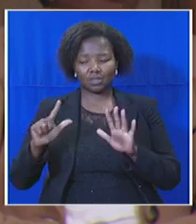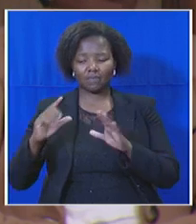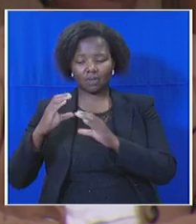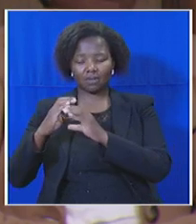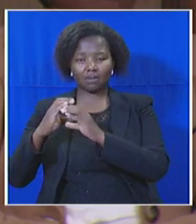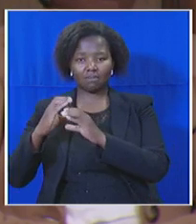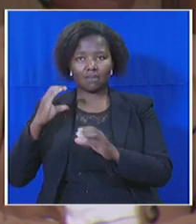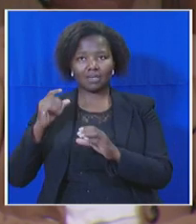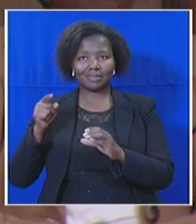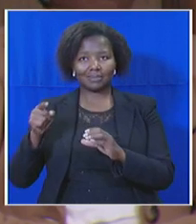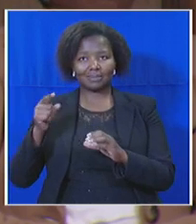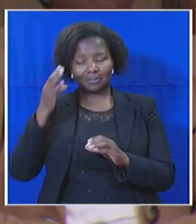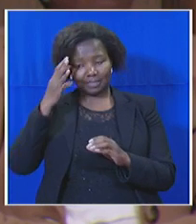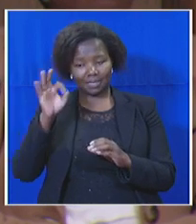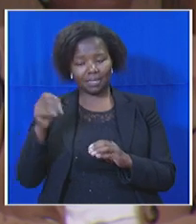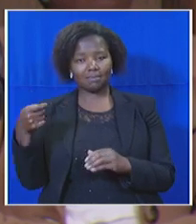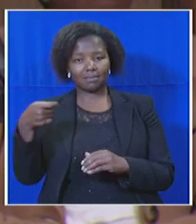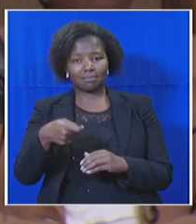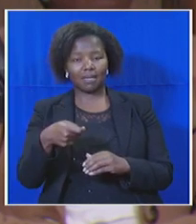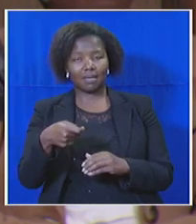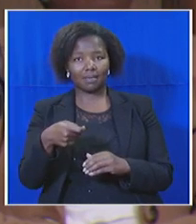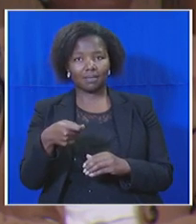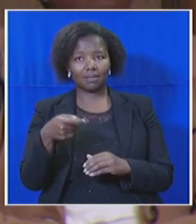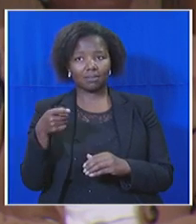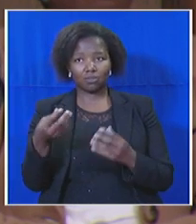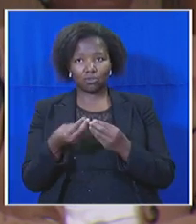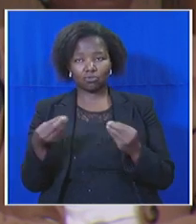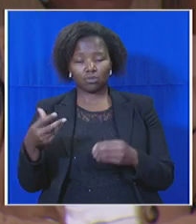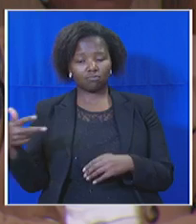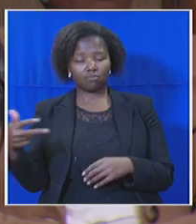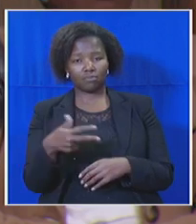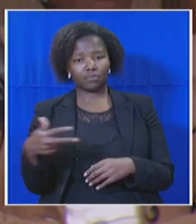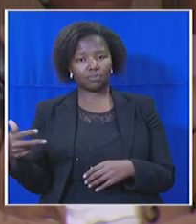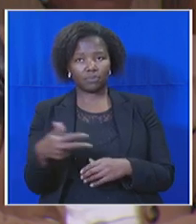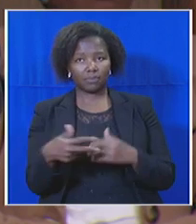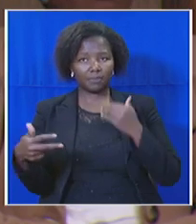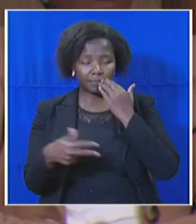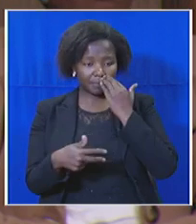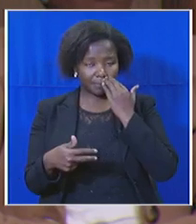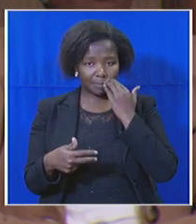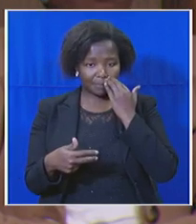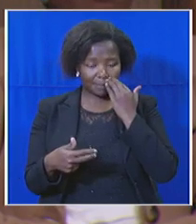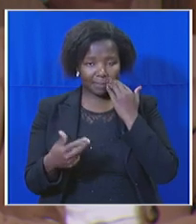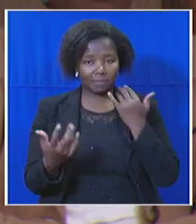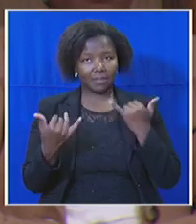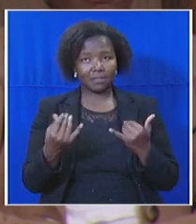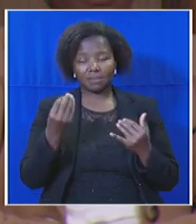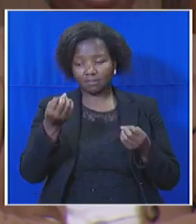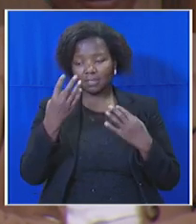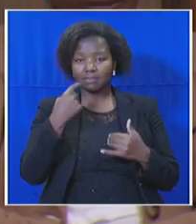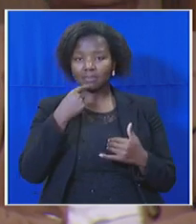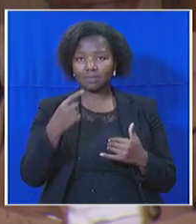the government that ferry students to Mabarule High School in Lilydale. I was told that most of them lie